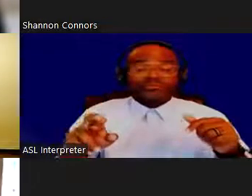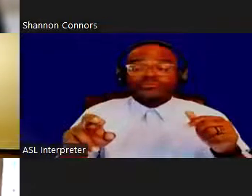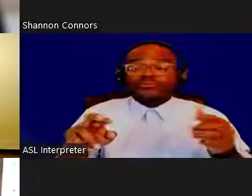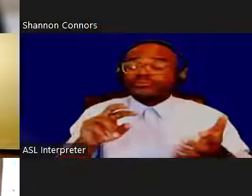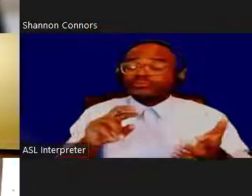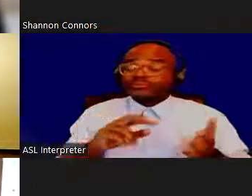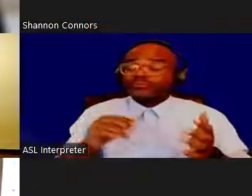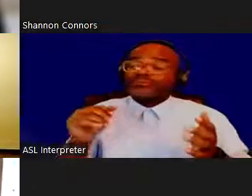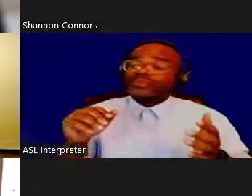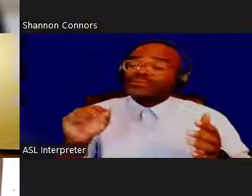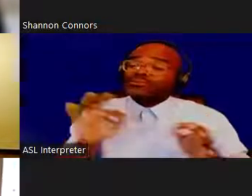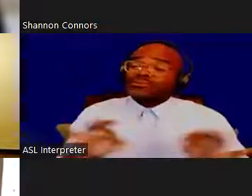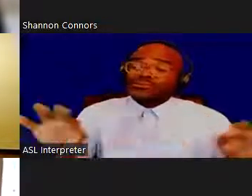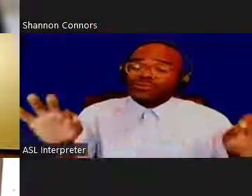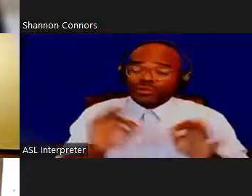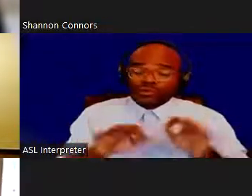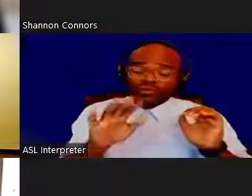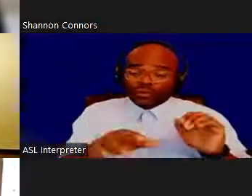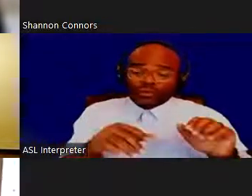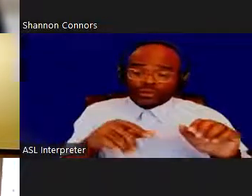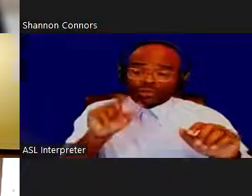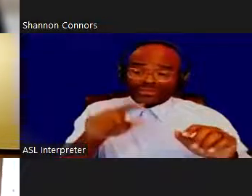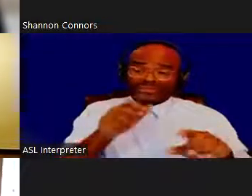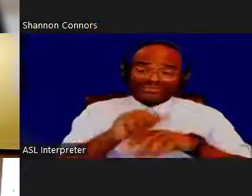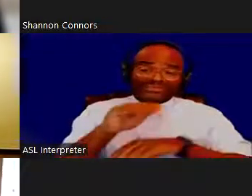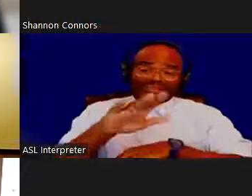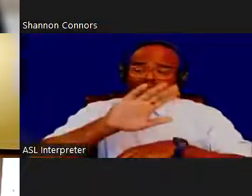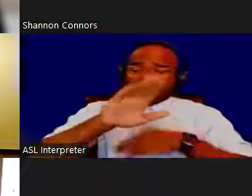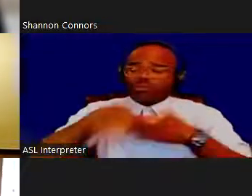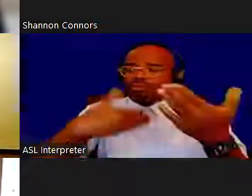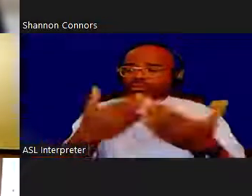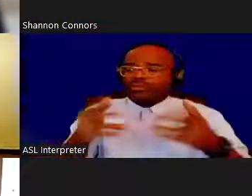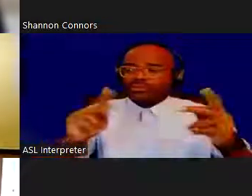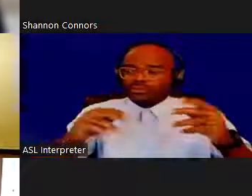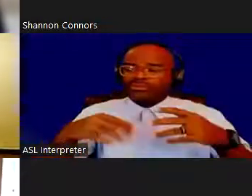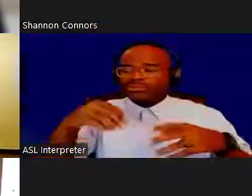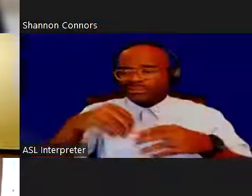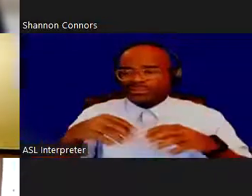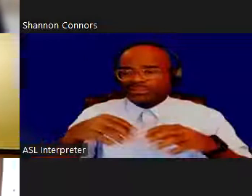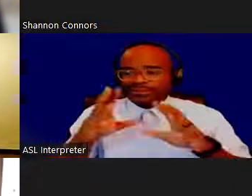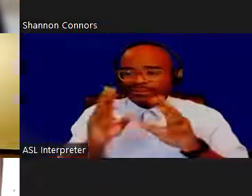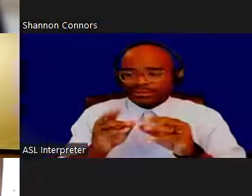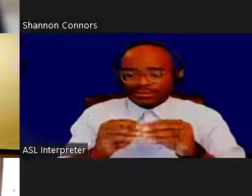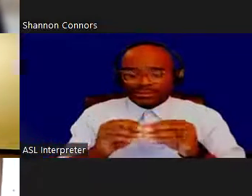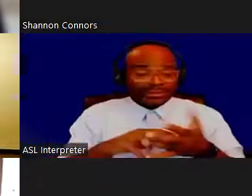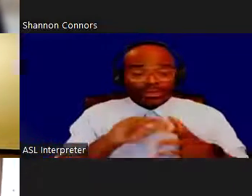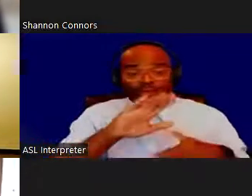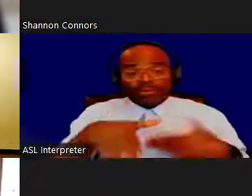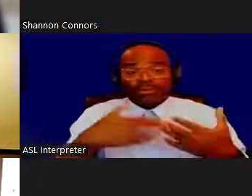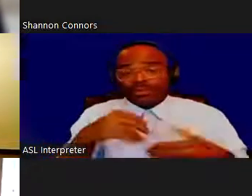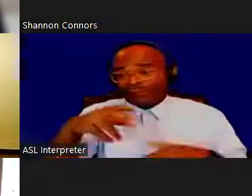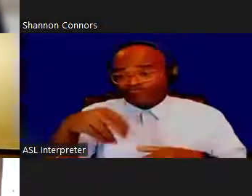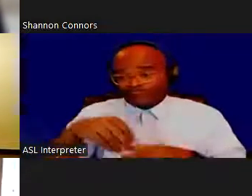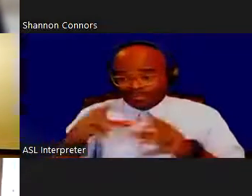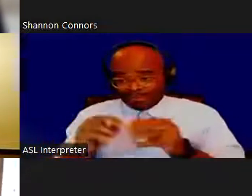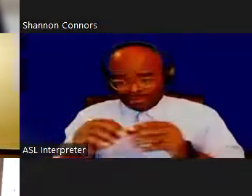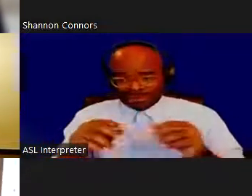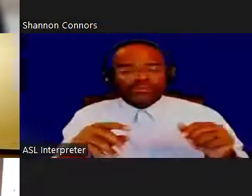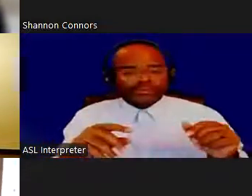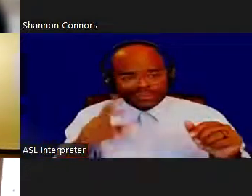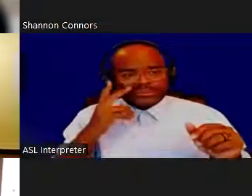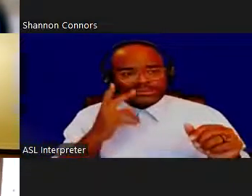your question to everyone in that drop-down menu. That way, all participants can see your question, and that might generate